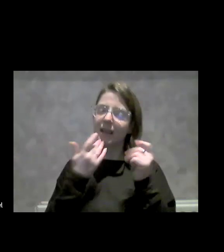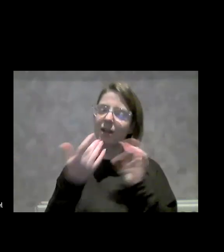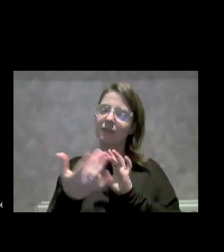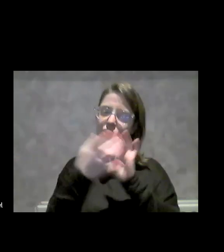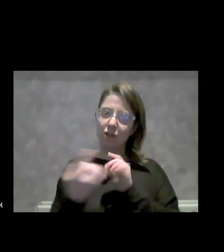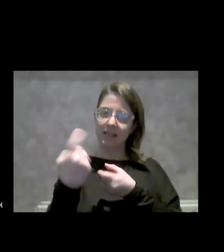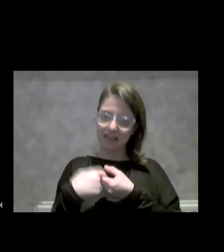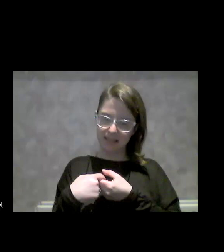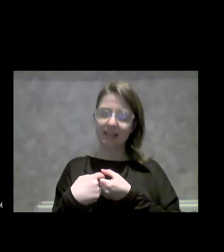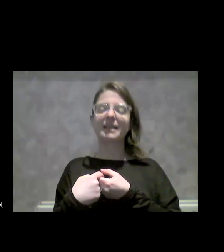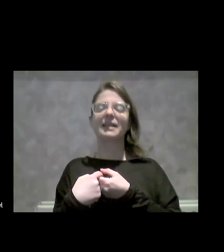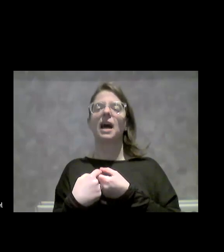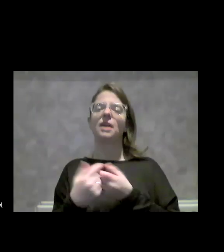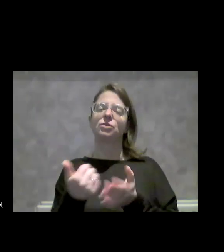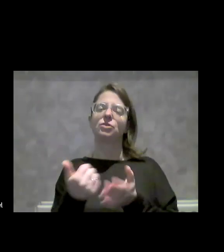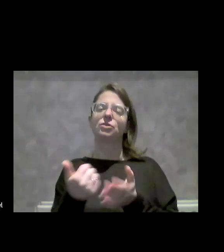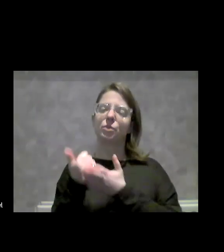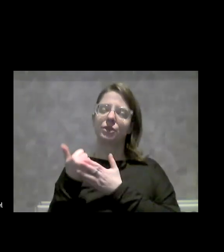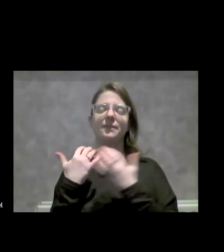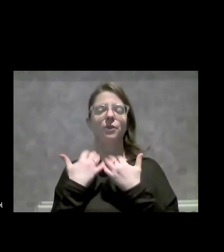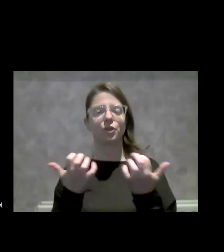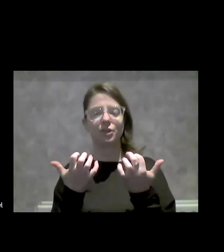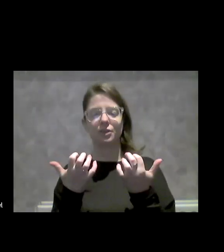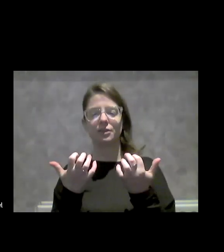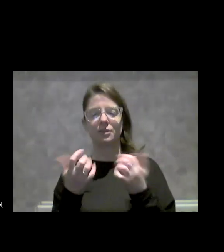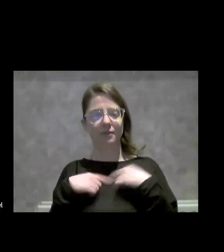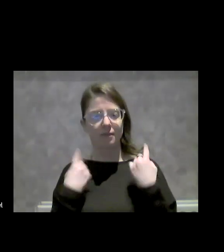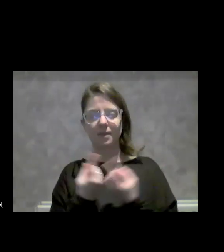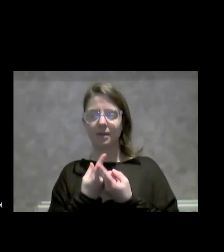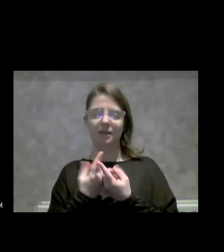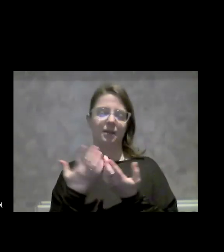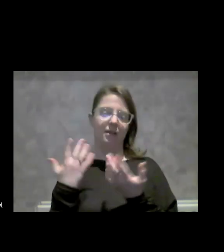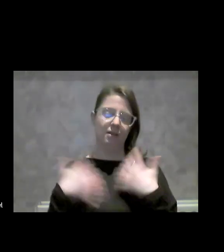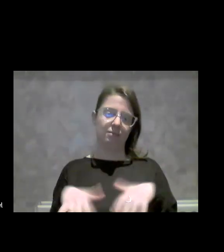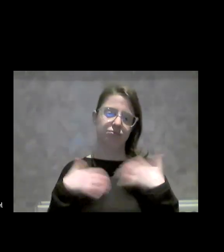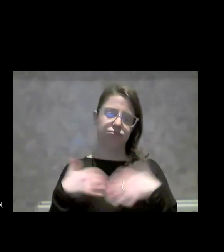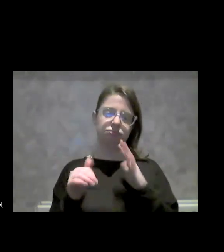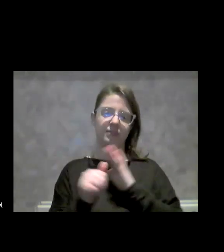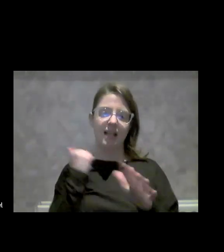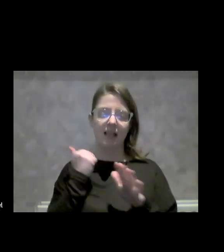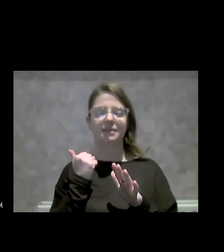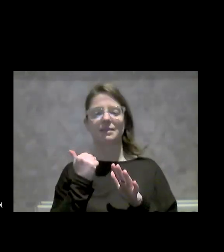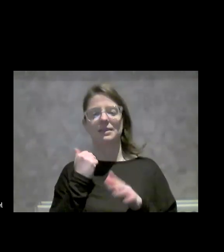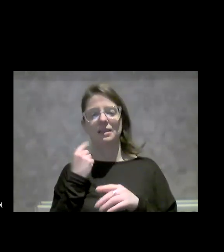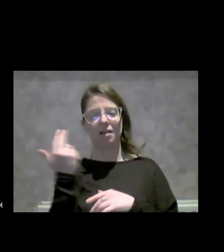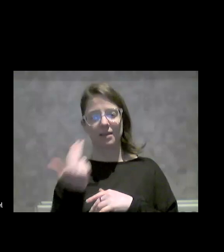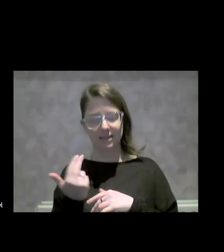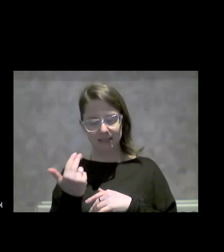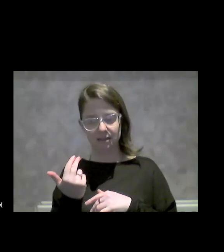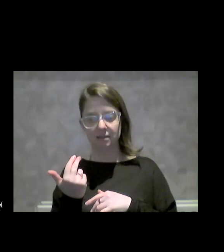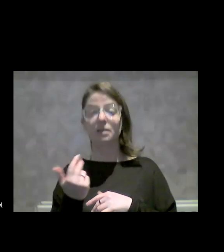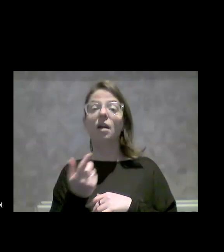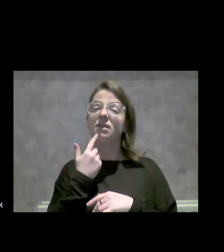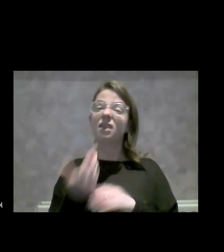us and being such a support of our audience for our absolutely amazingly talented artists. I'd like to just say